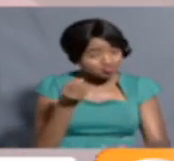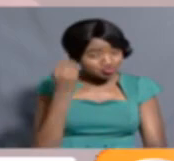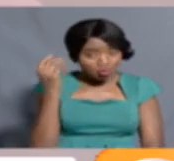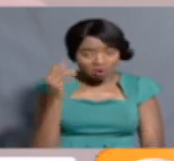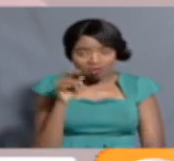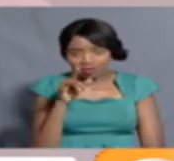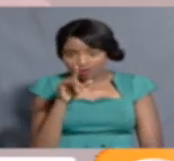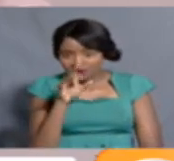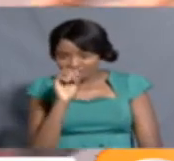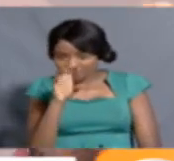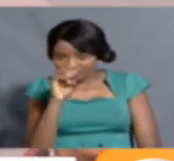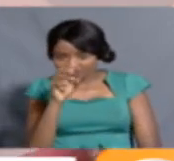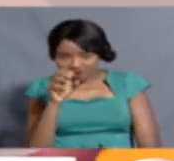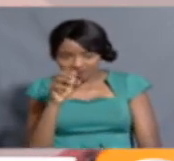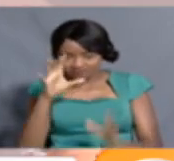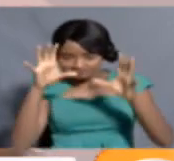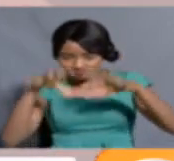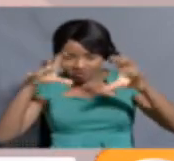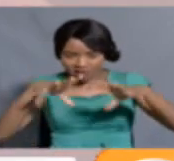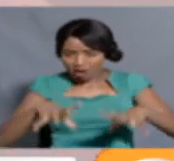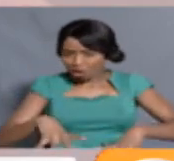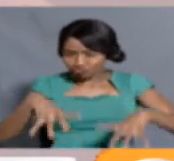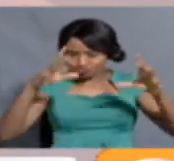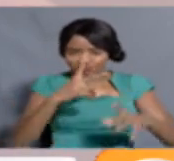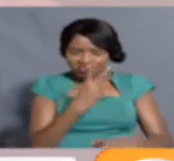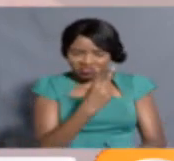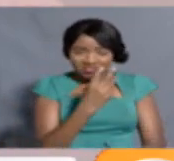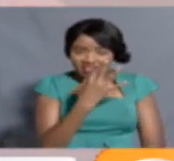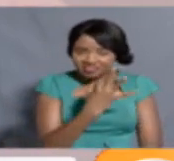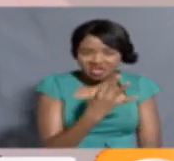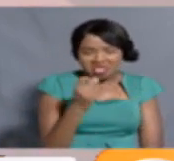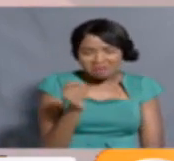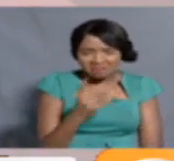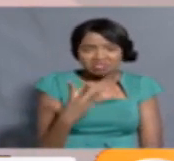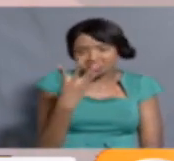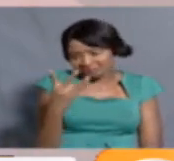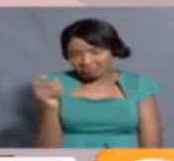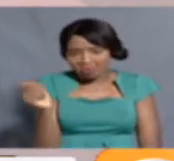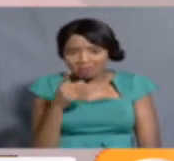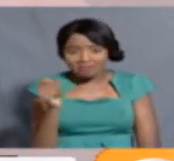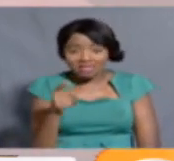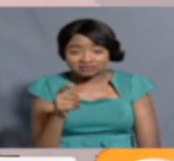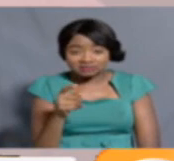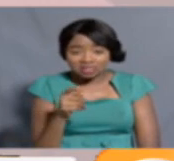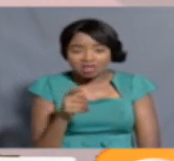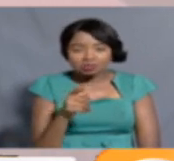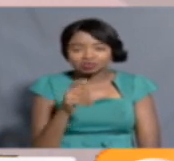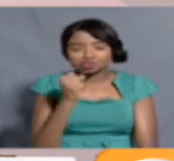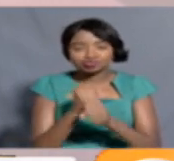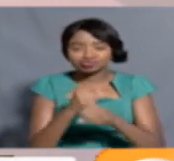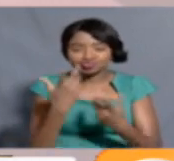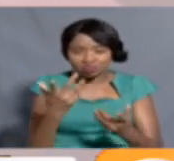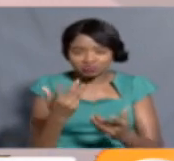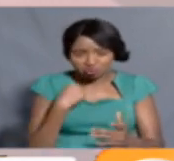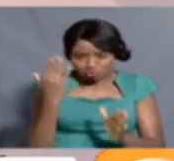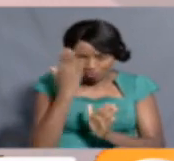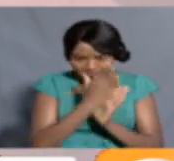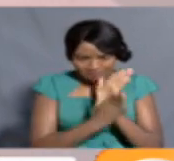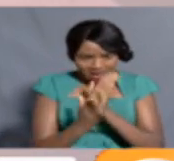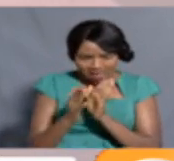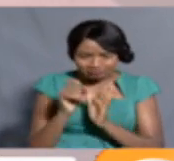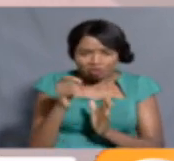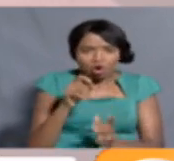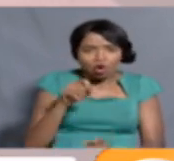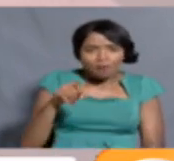rain season usually is 3 months or 4 months, whatever, and now you know it's only going to be 1 month, then you think about which are those